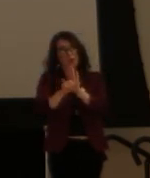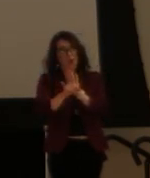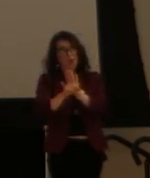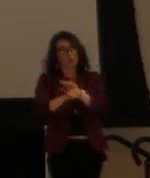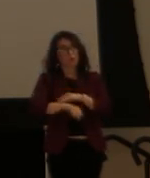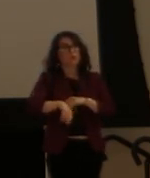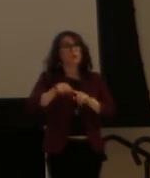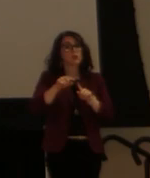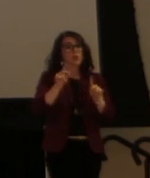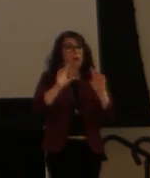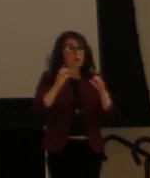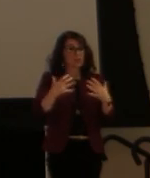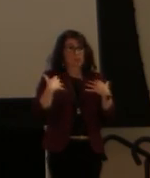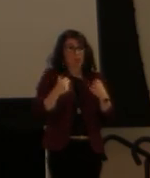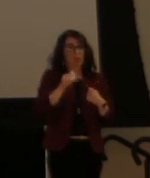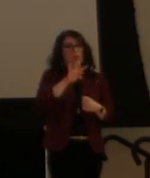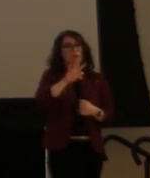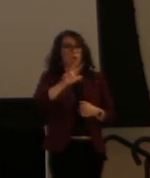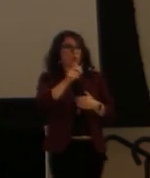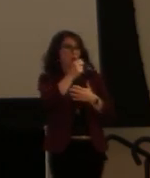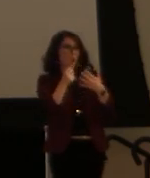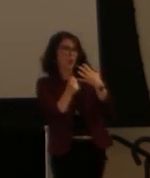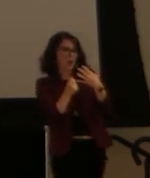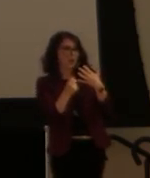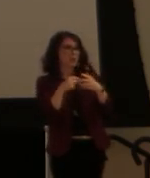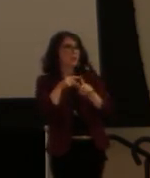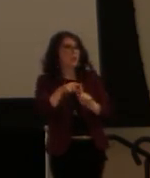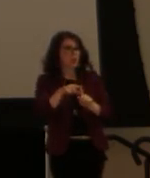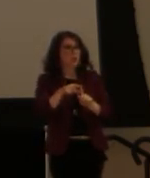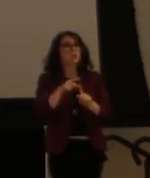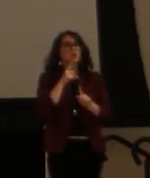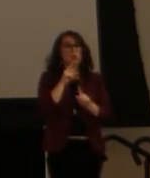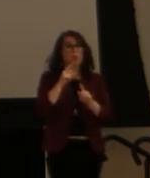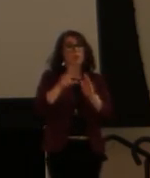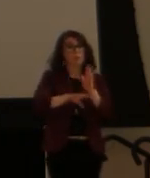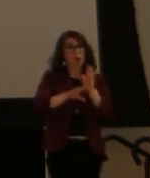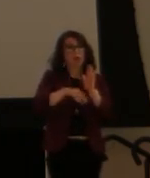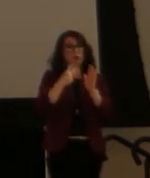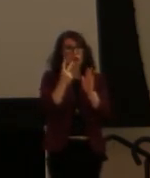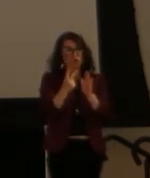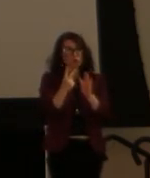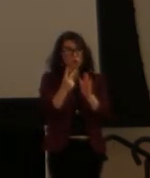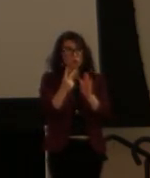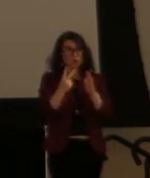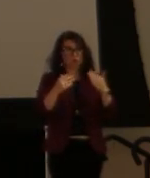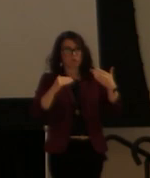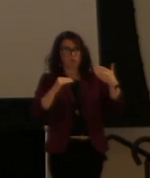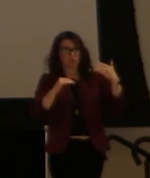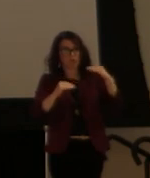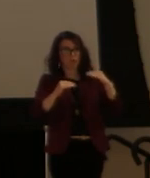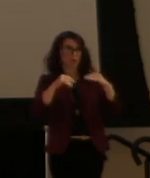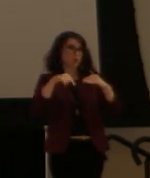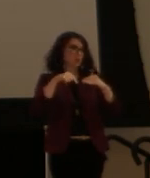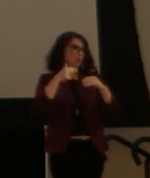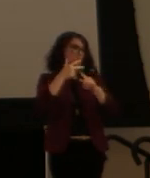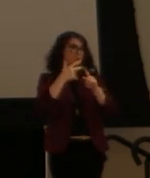on population health, and 31st on healthcare spending, so in the bottom two quartiles across all